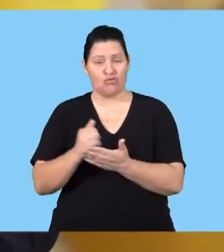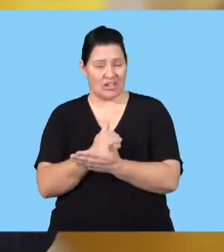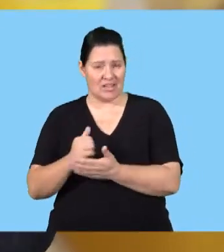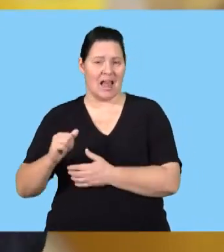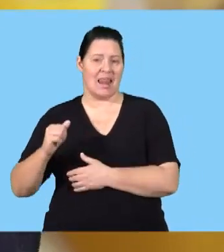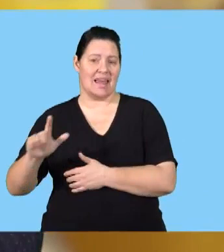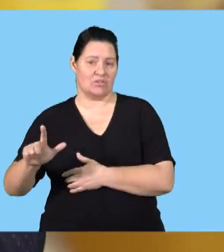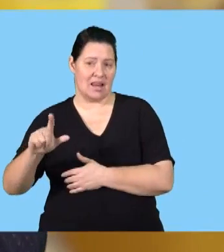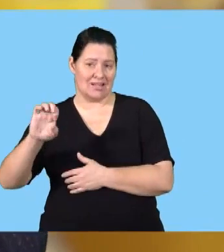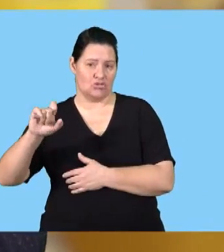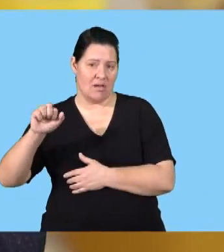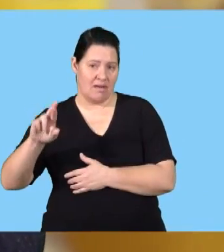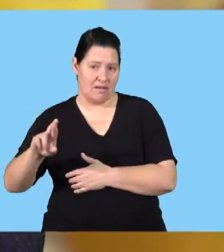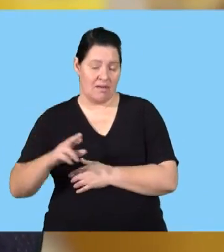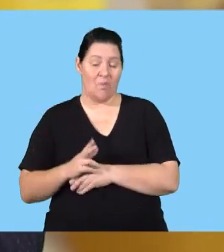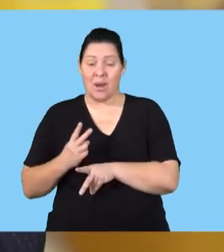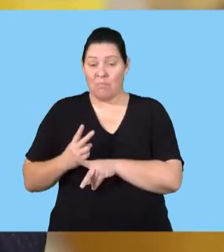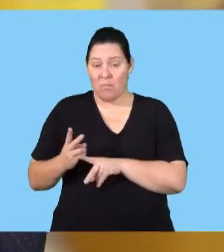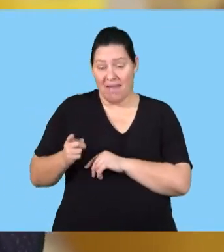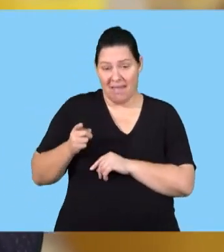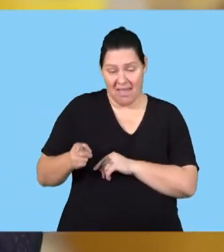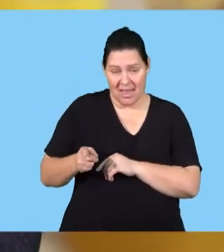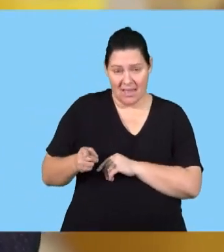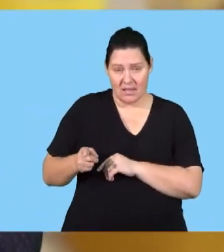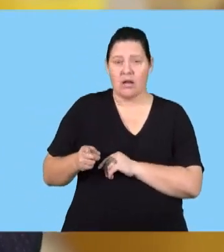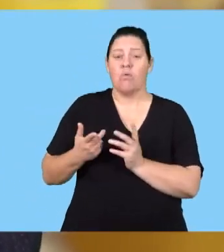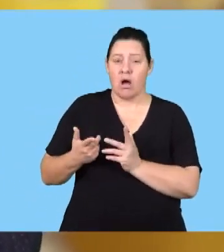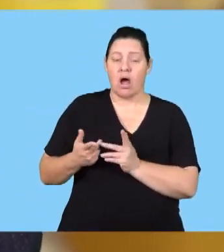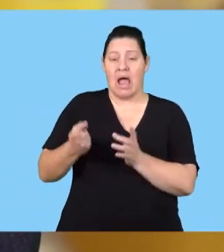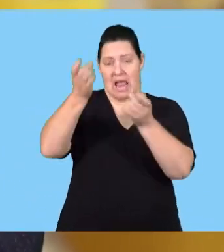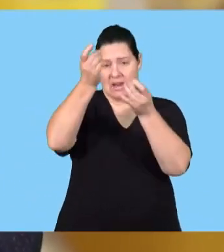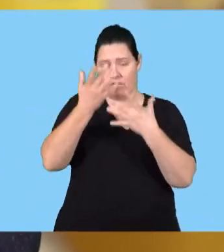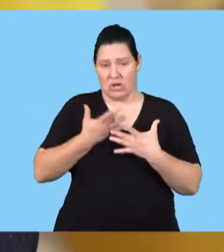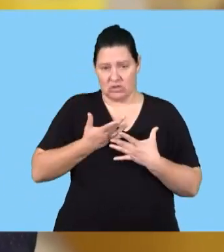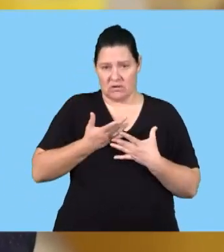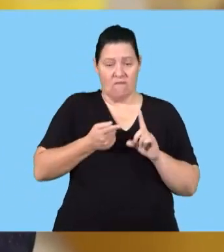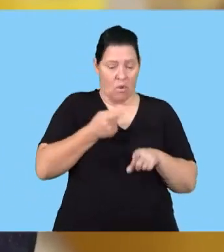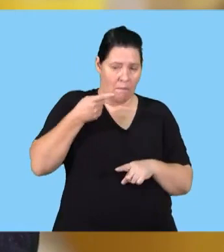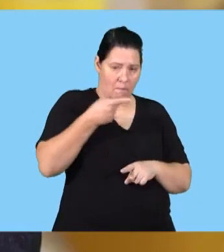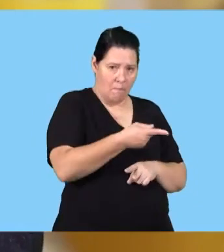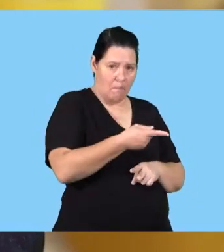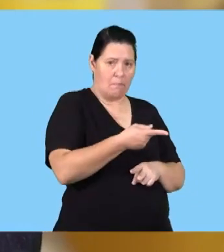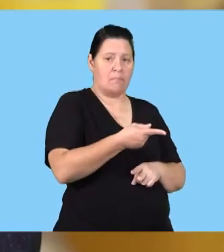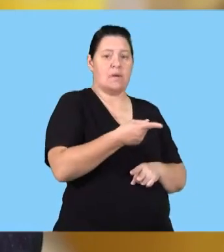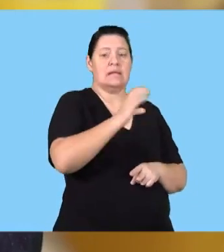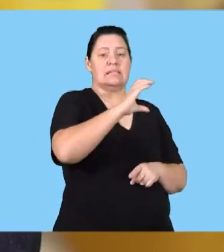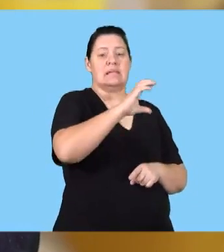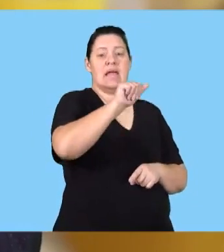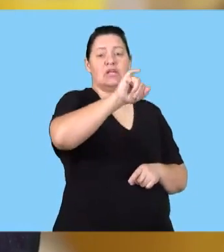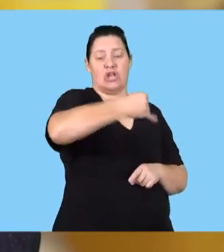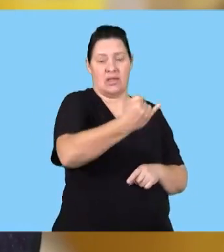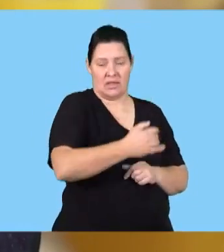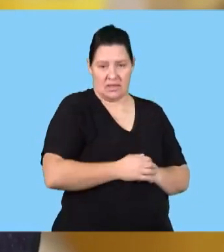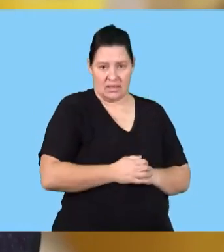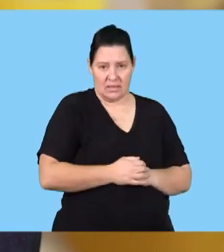the creditors ledger, when we are preparing it with the information from your creditors